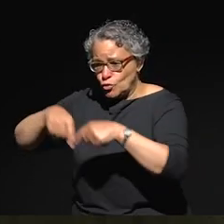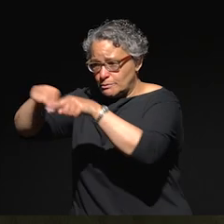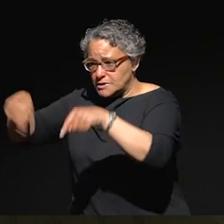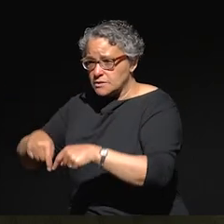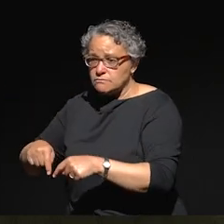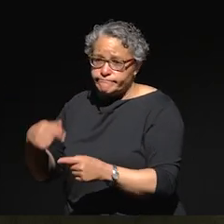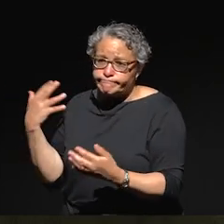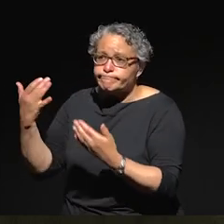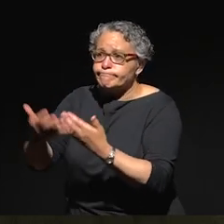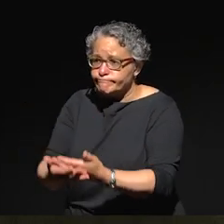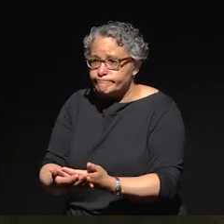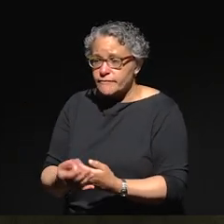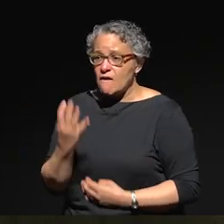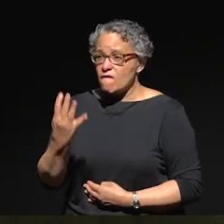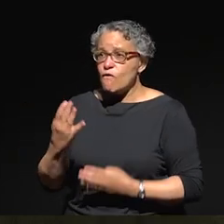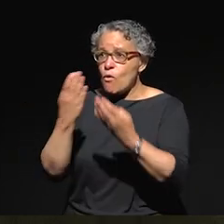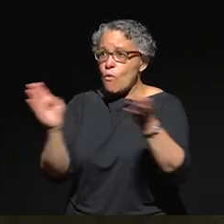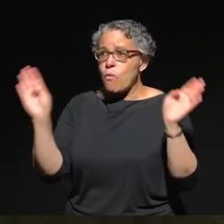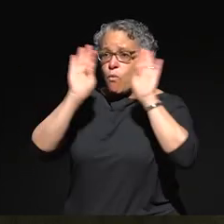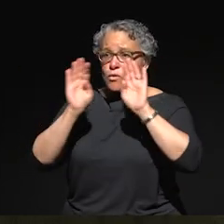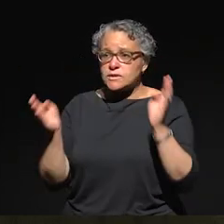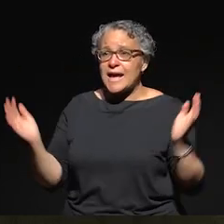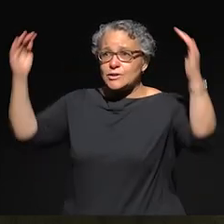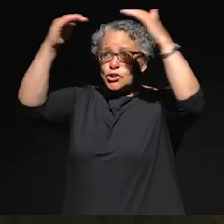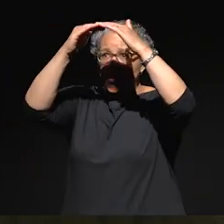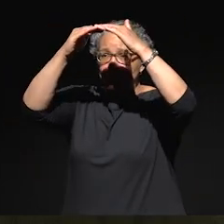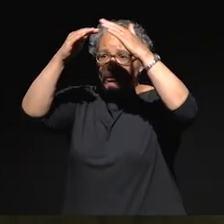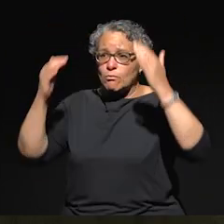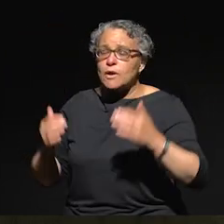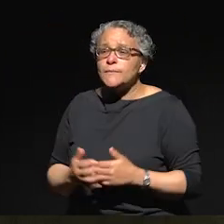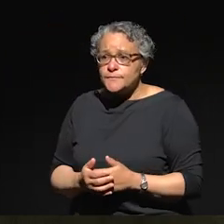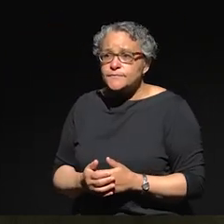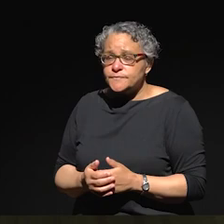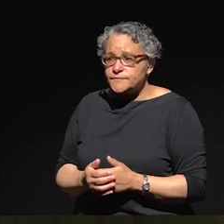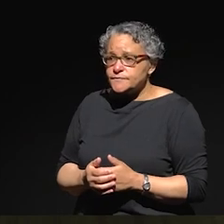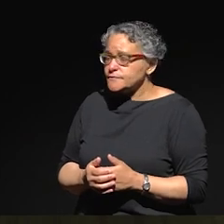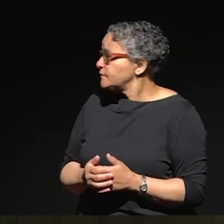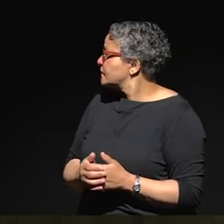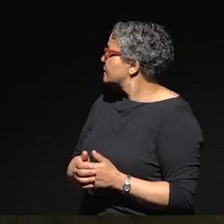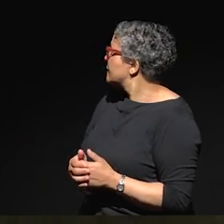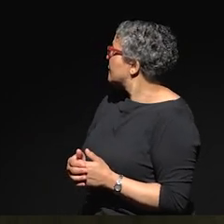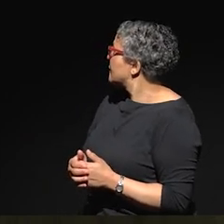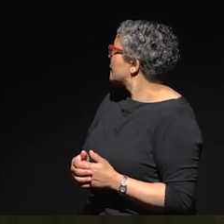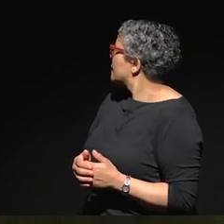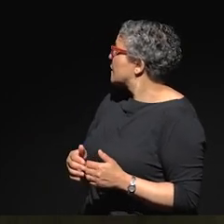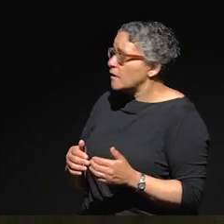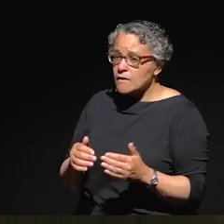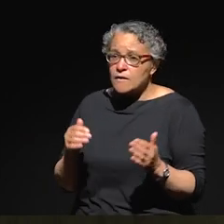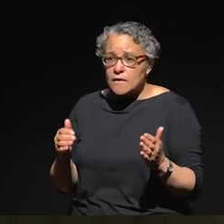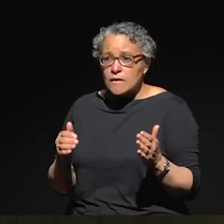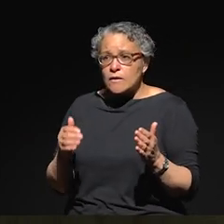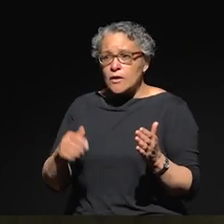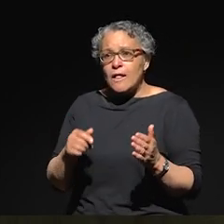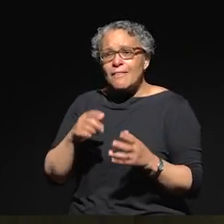It's divided into its four walls and a dome, or not a dome, a vault, and the theme is knowledge, is human